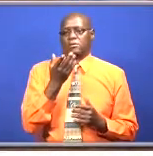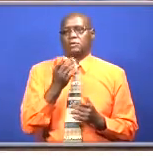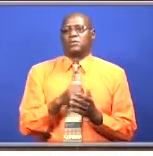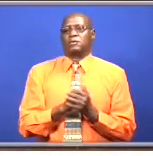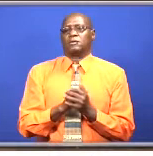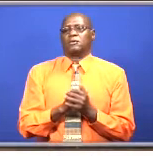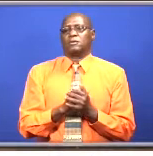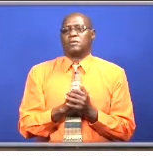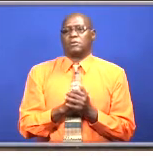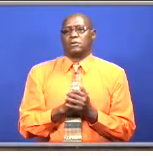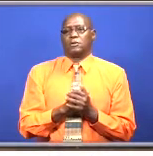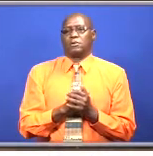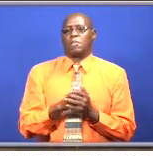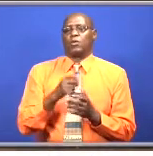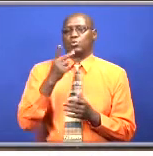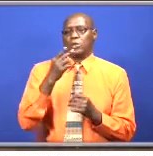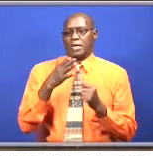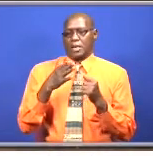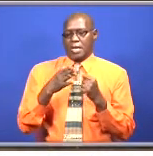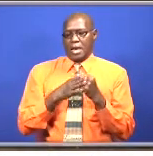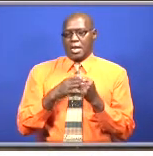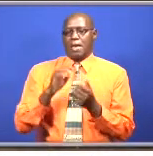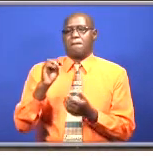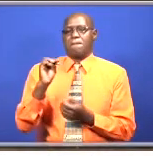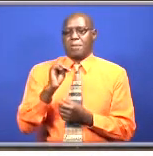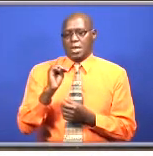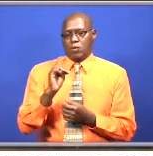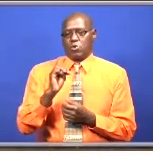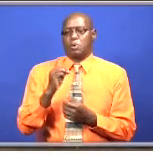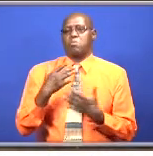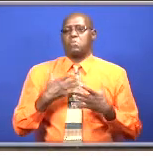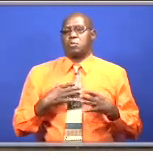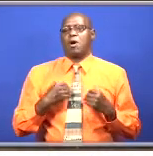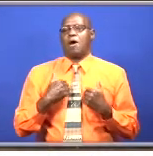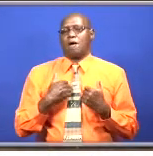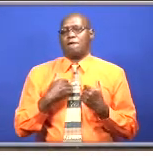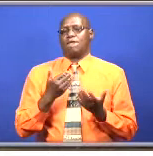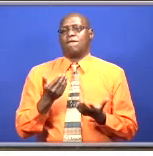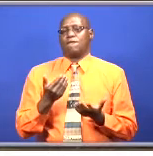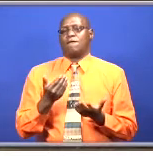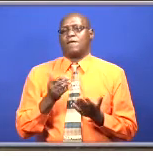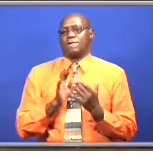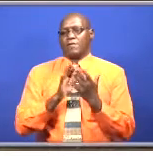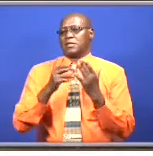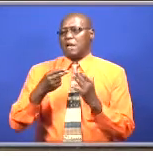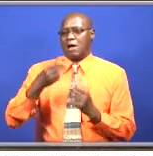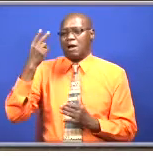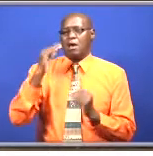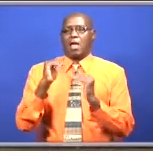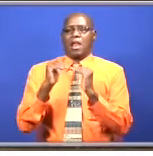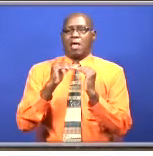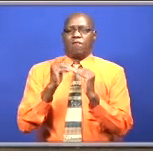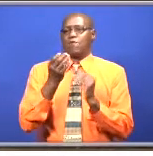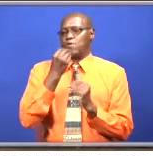ago. 29 million people are facing high level of food insecurity, according to the